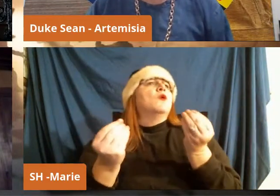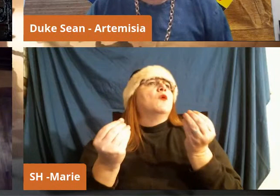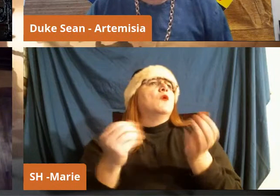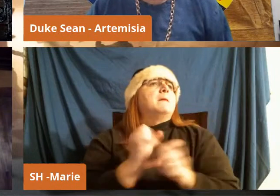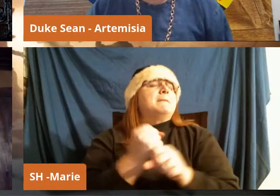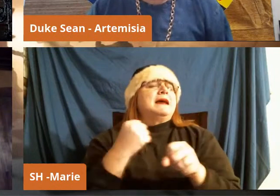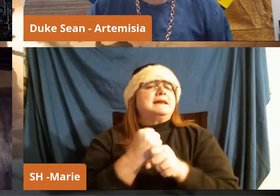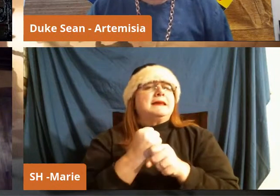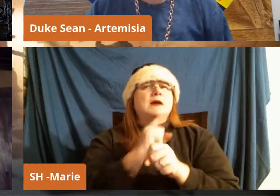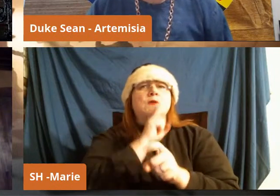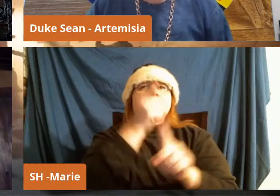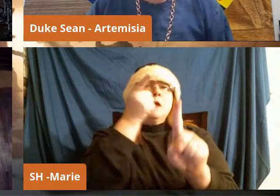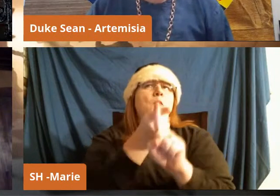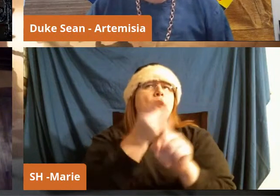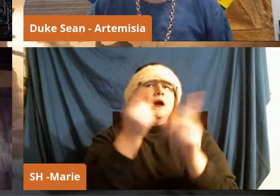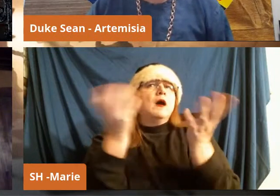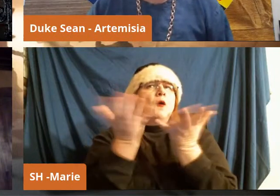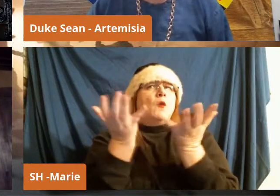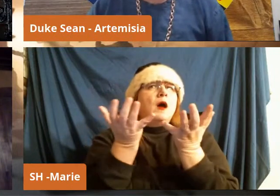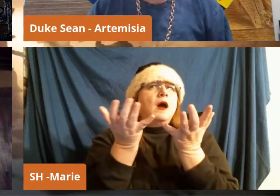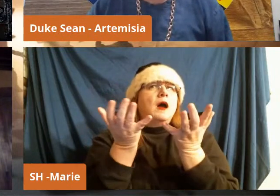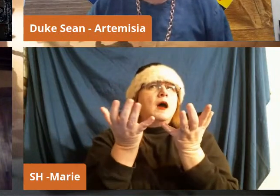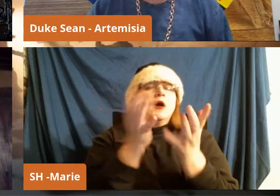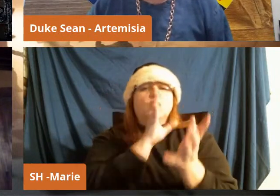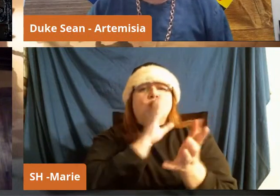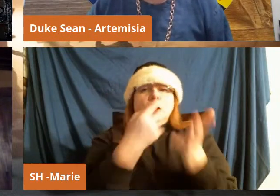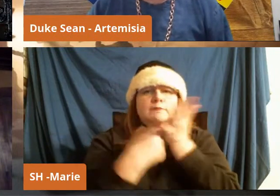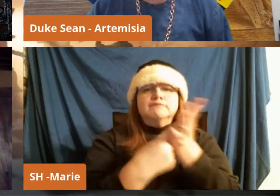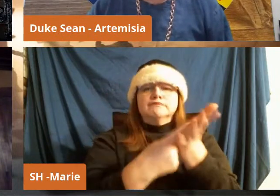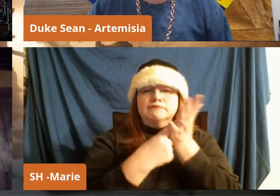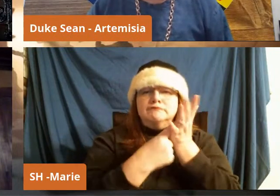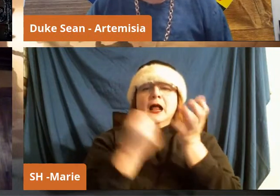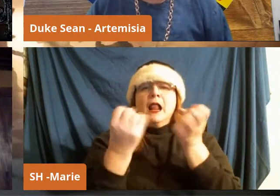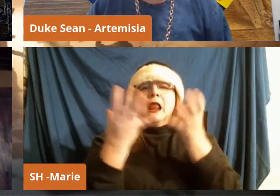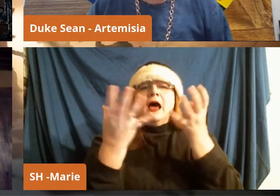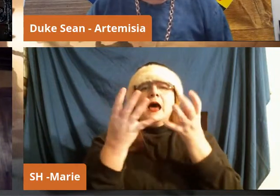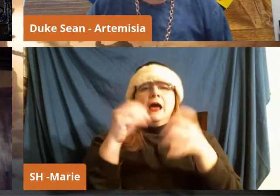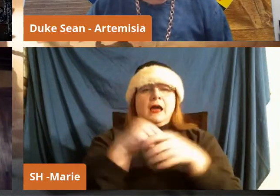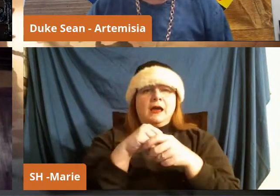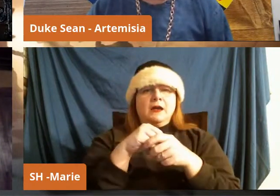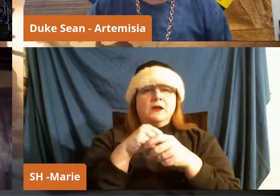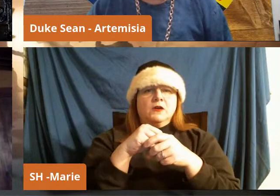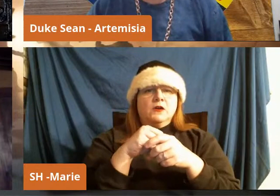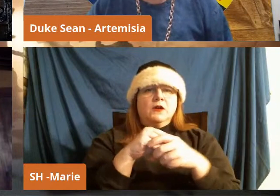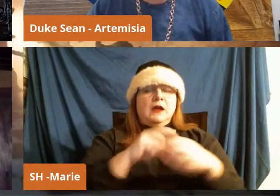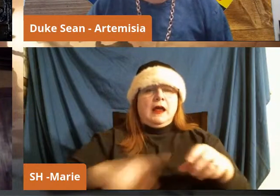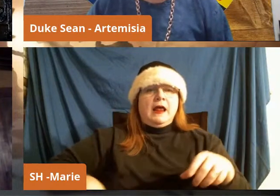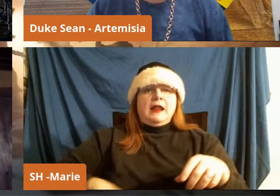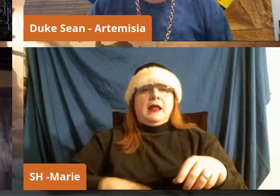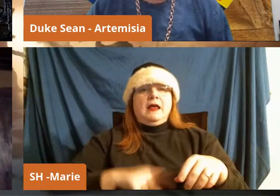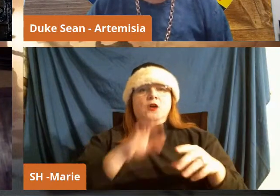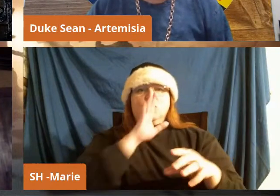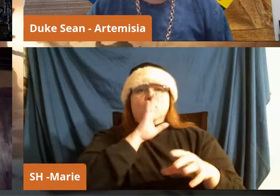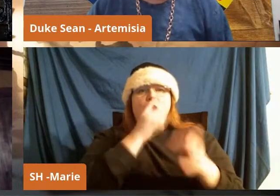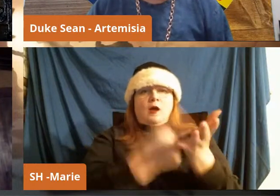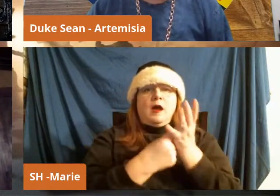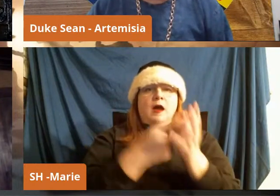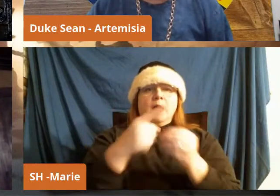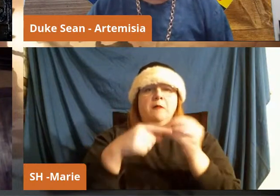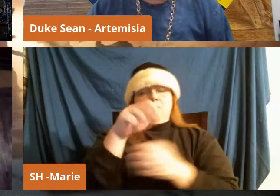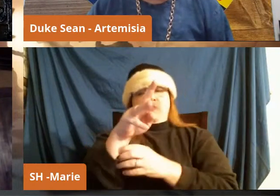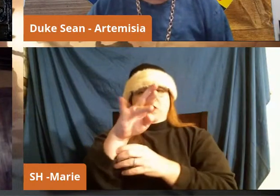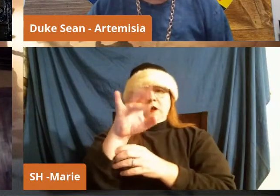up an interesting point too. I know Sir Helga talks about this a lot when she's doing any of her nightly talks, of the idea of franchise